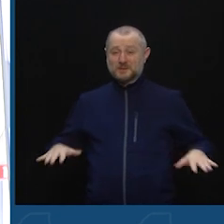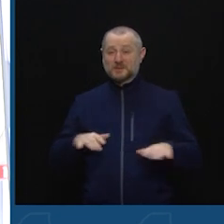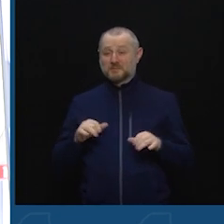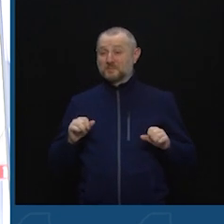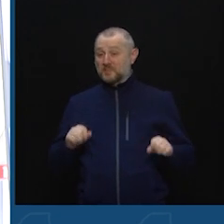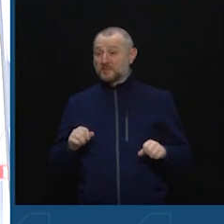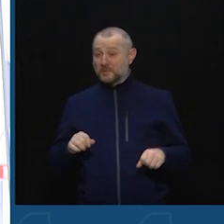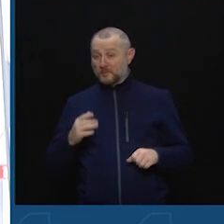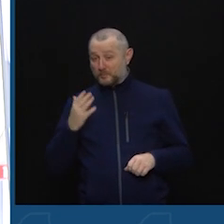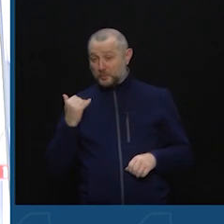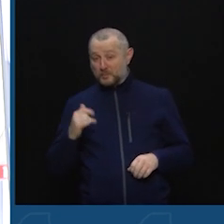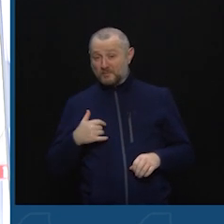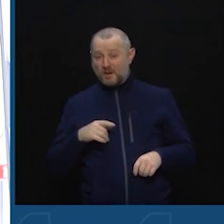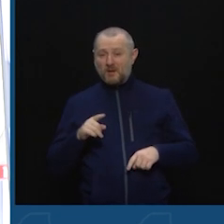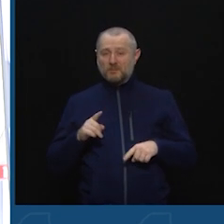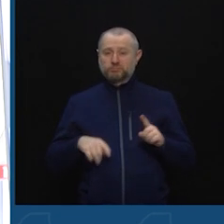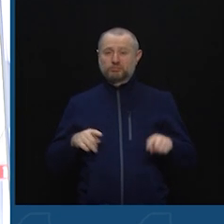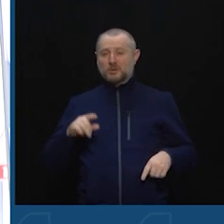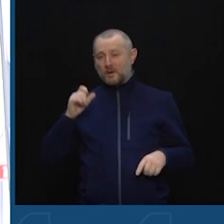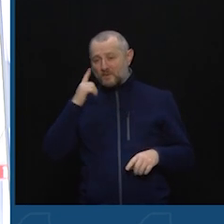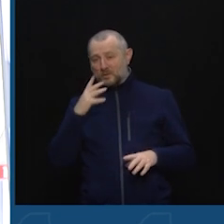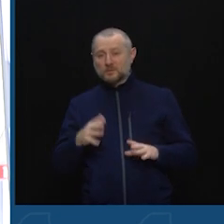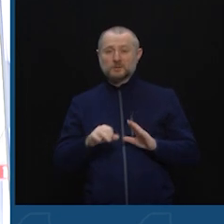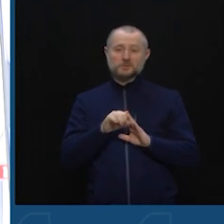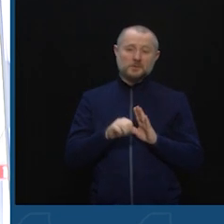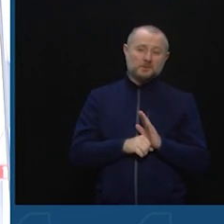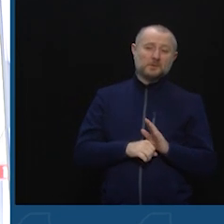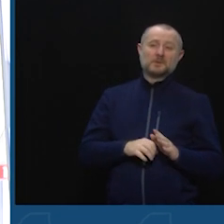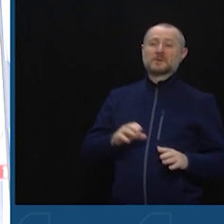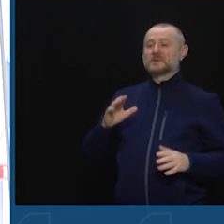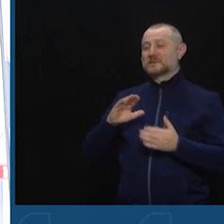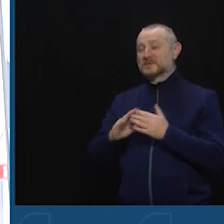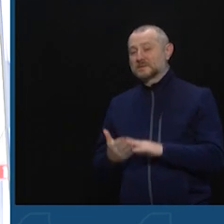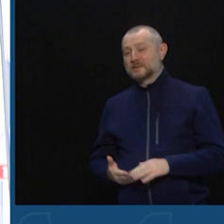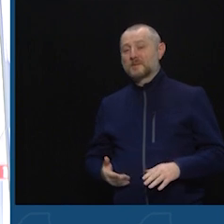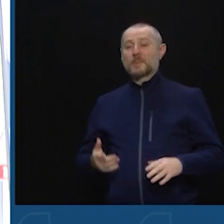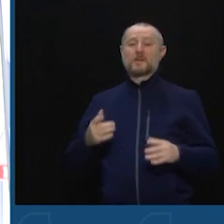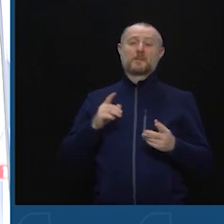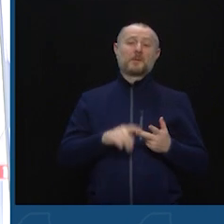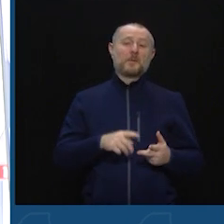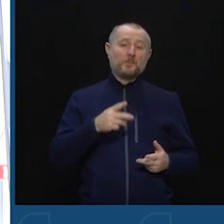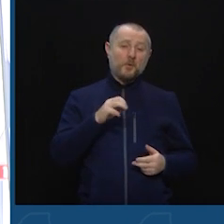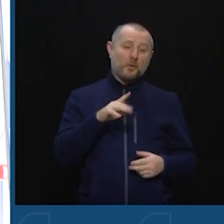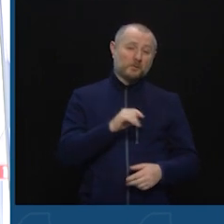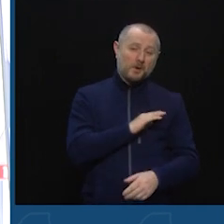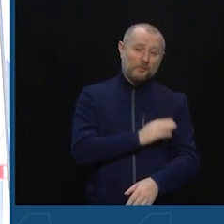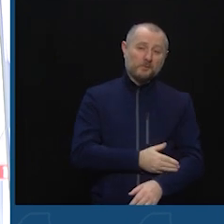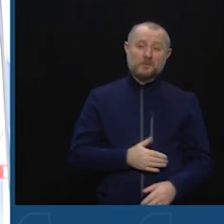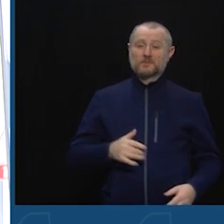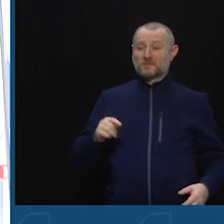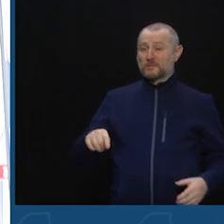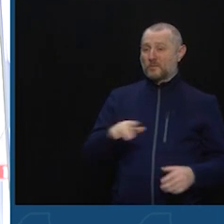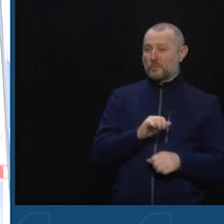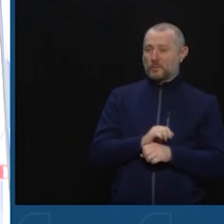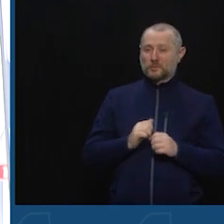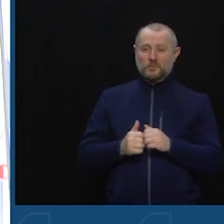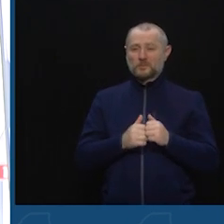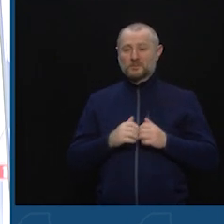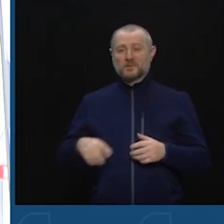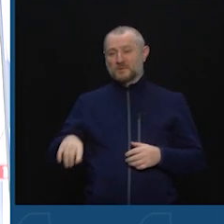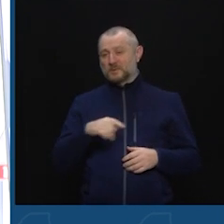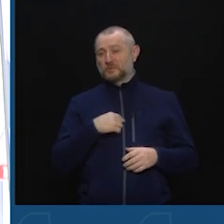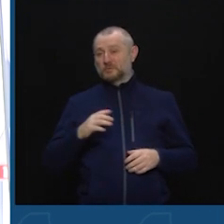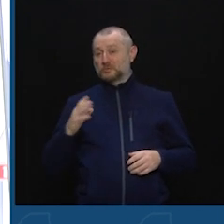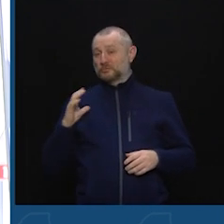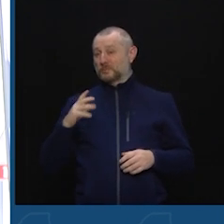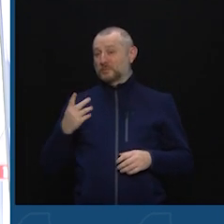various governments, state, city, and the Port Authority, local, all working together. I will tell you, as the chair for the last 4.5